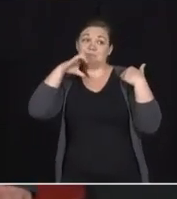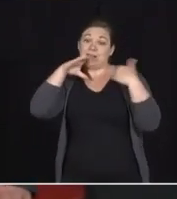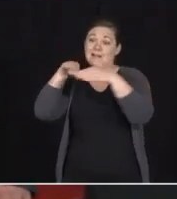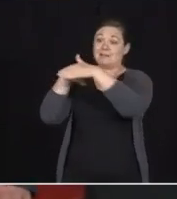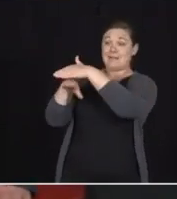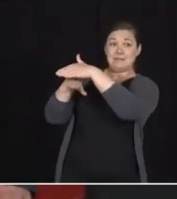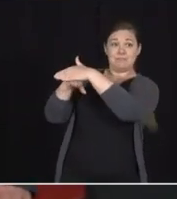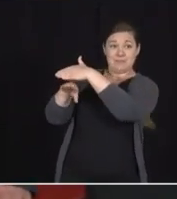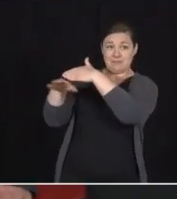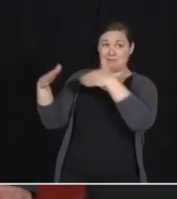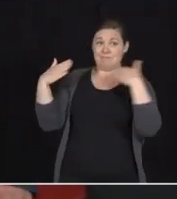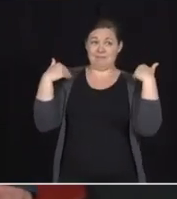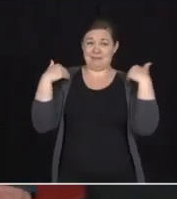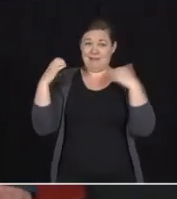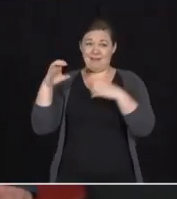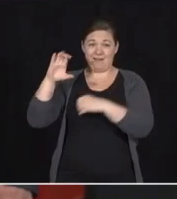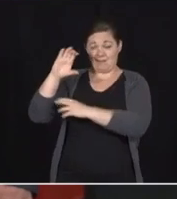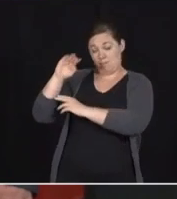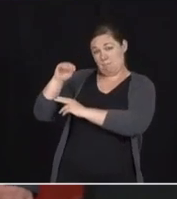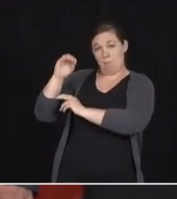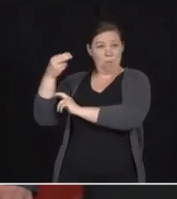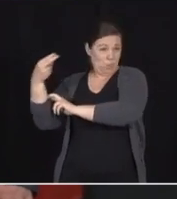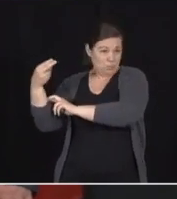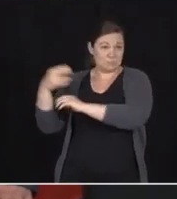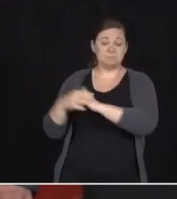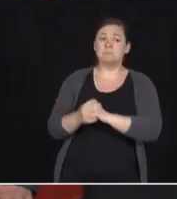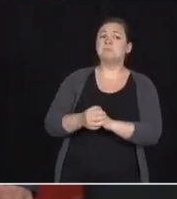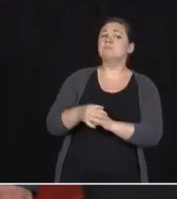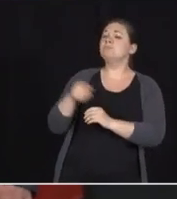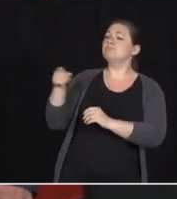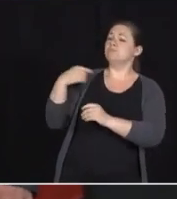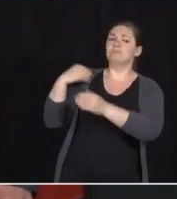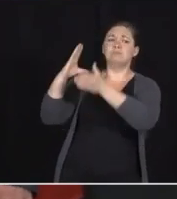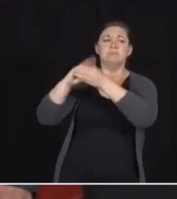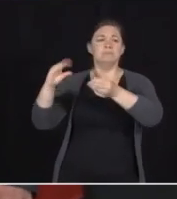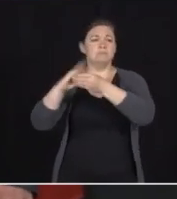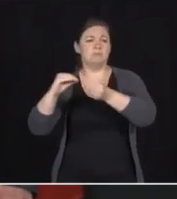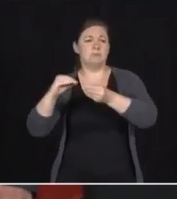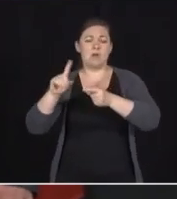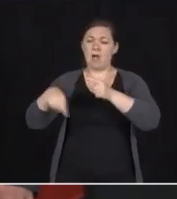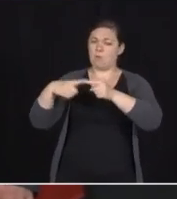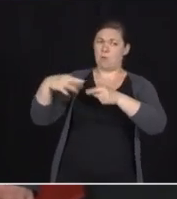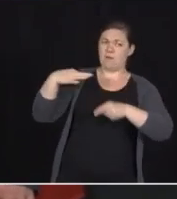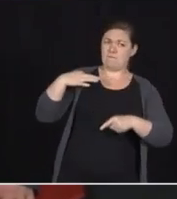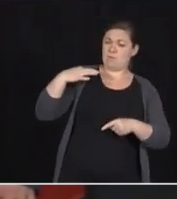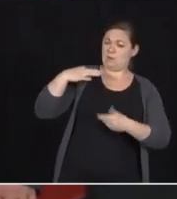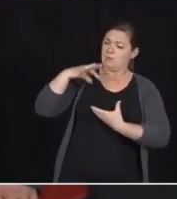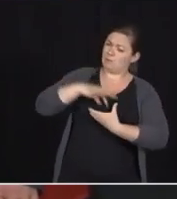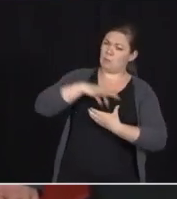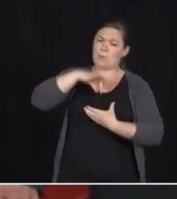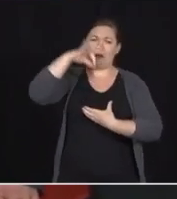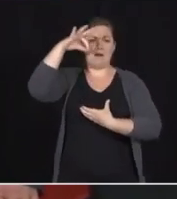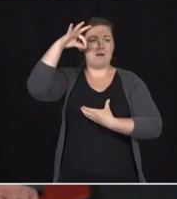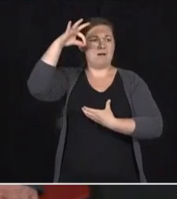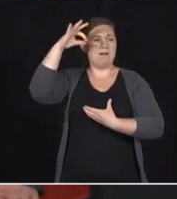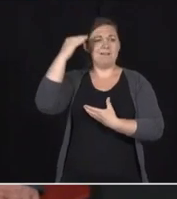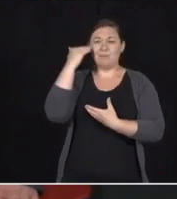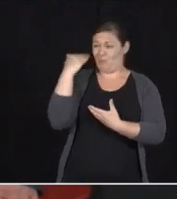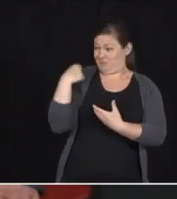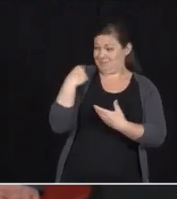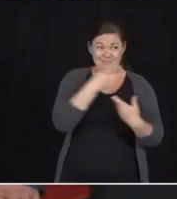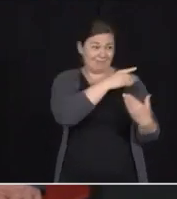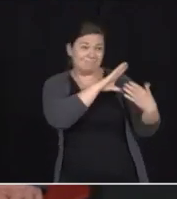I would like to say a few words about the spirit of volunteering in Ontario. As you just heard the Premier say,